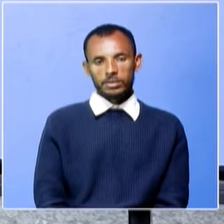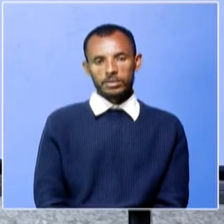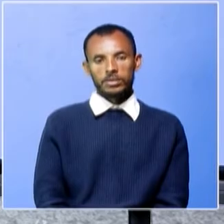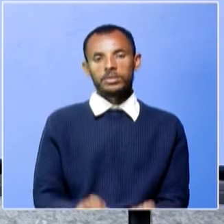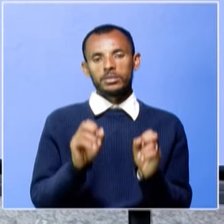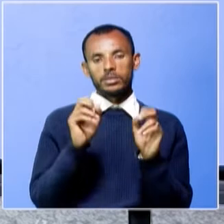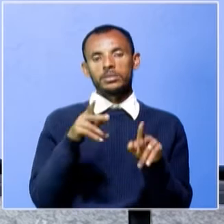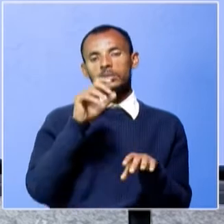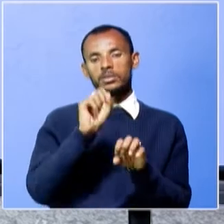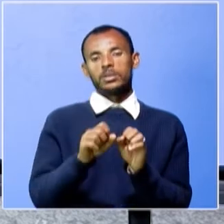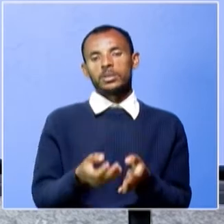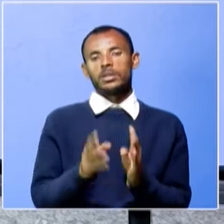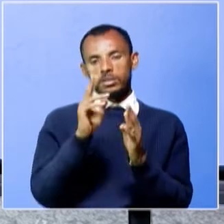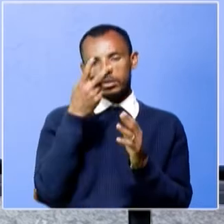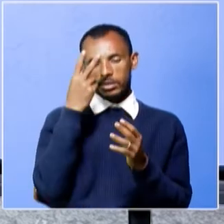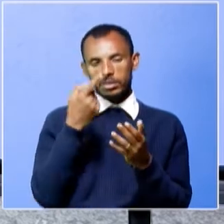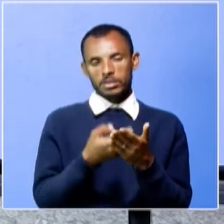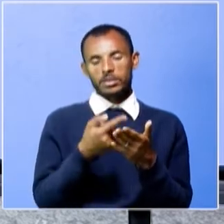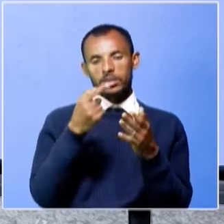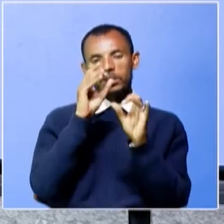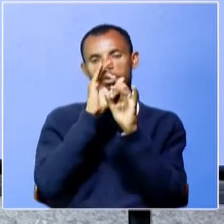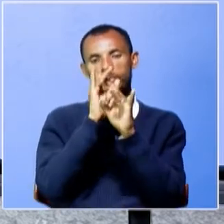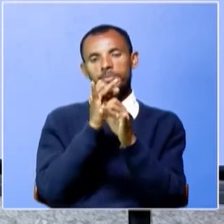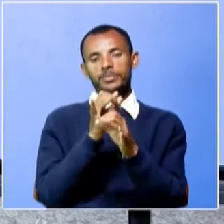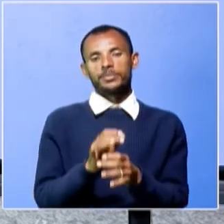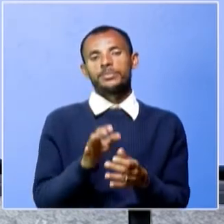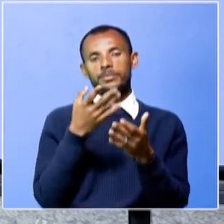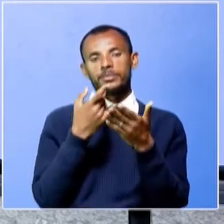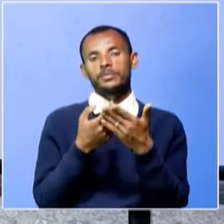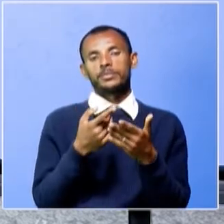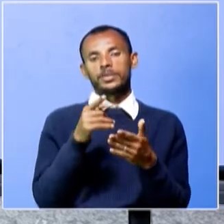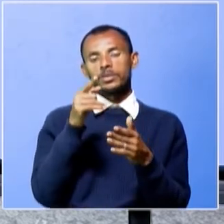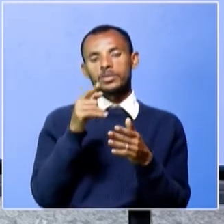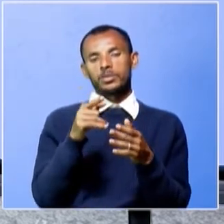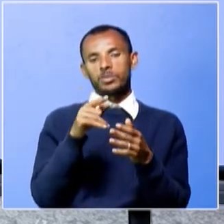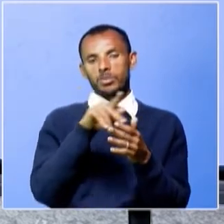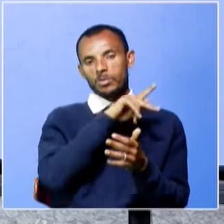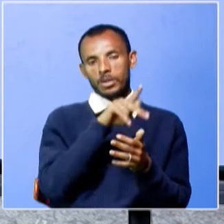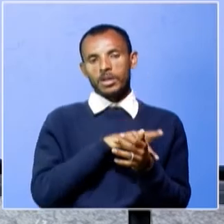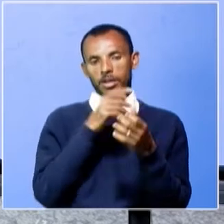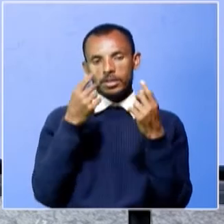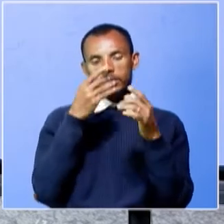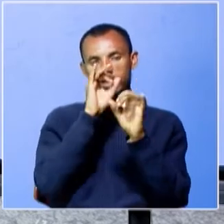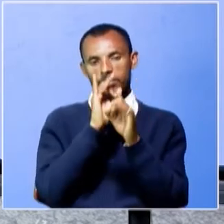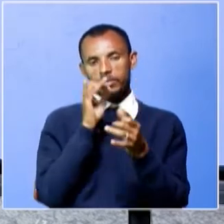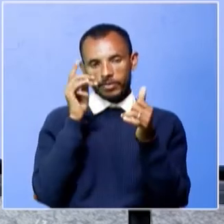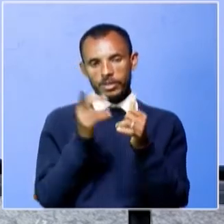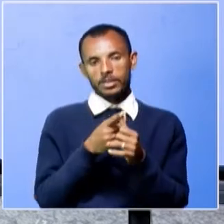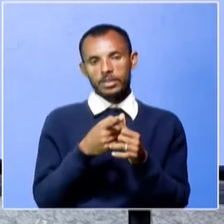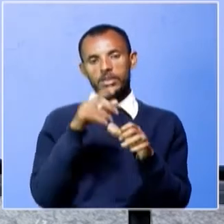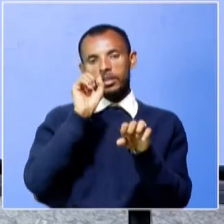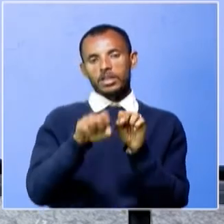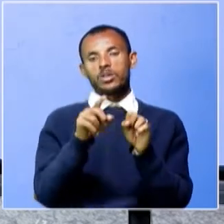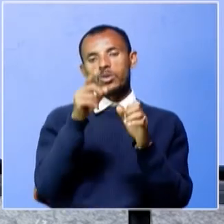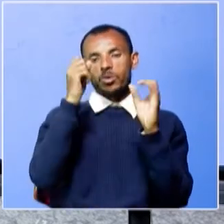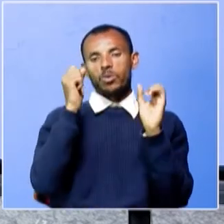Okay, so let's see this experiment. Here you need to properly understand the experiment first, so that